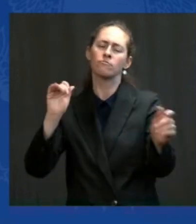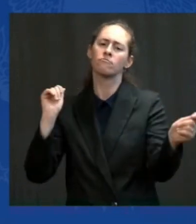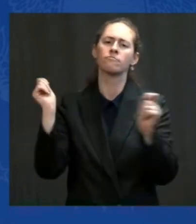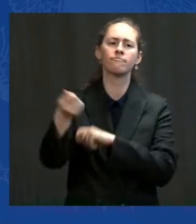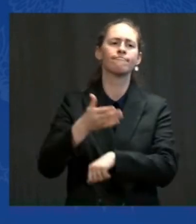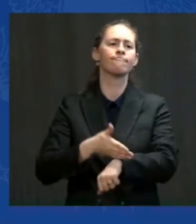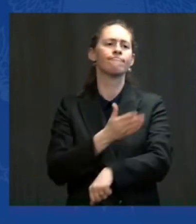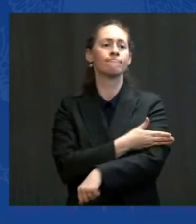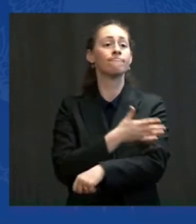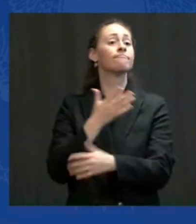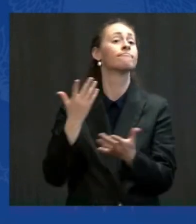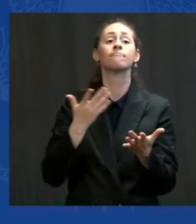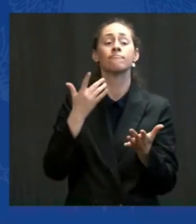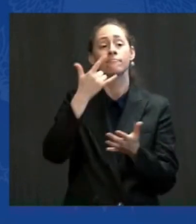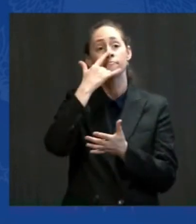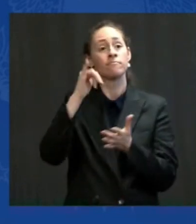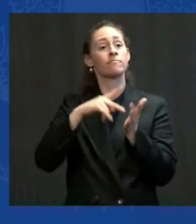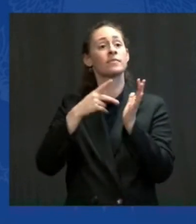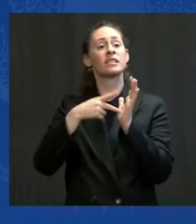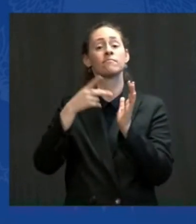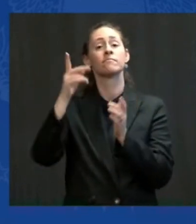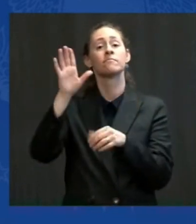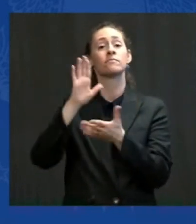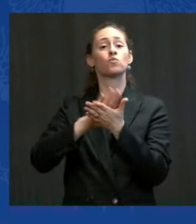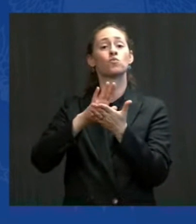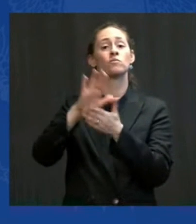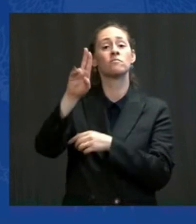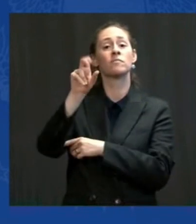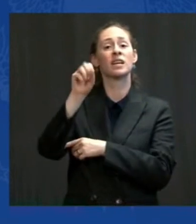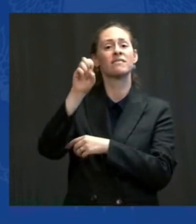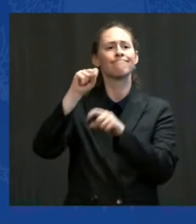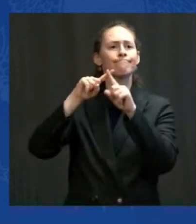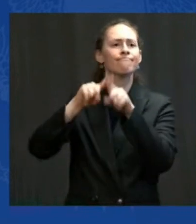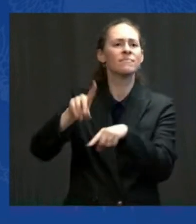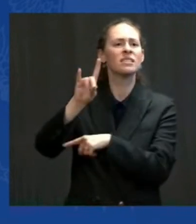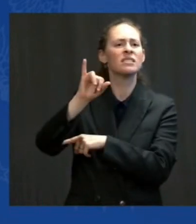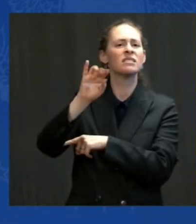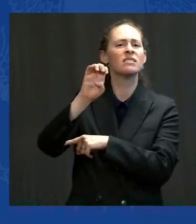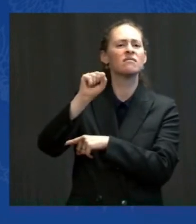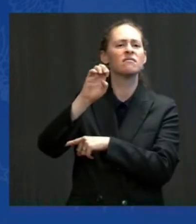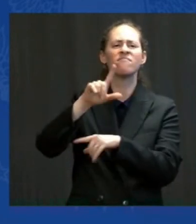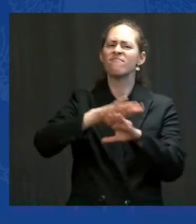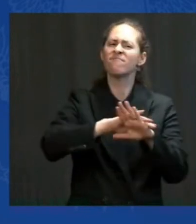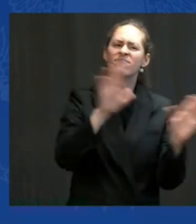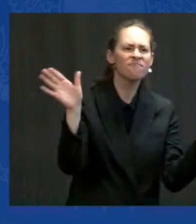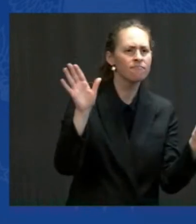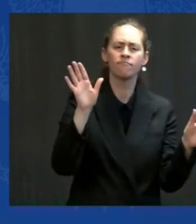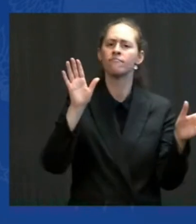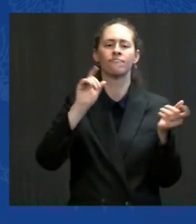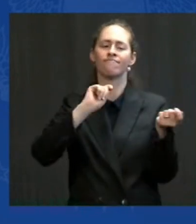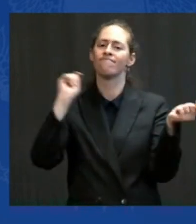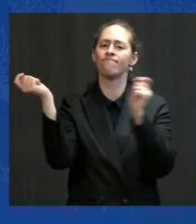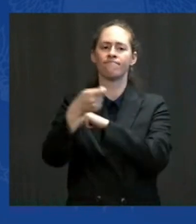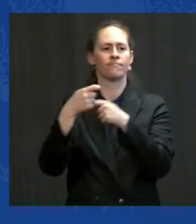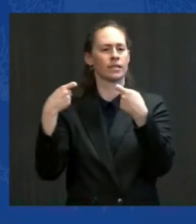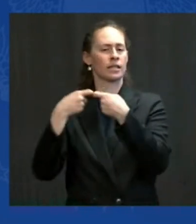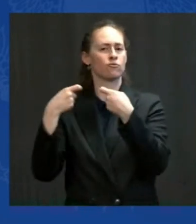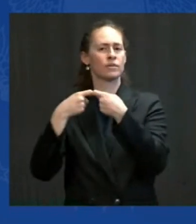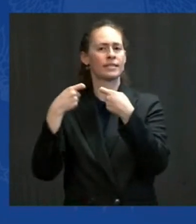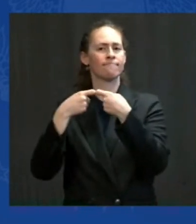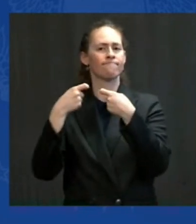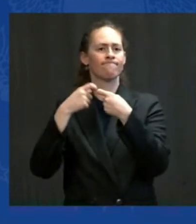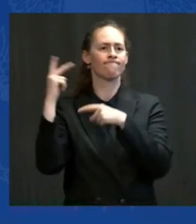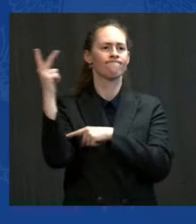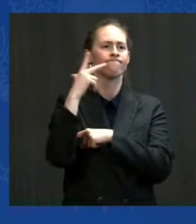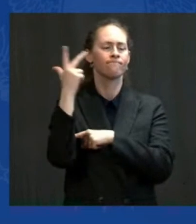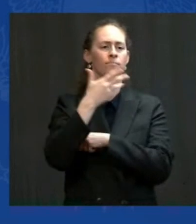example, diesel school buses and buses, city buses. We're going to change them to electric buses. There are roughly